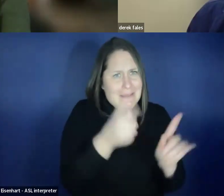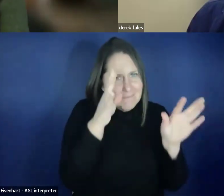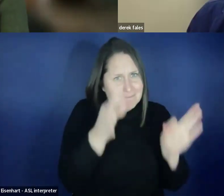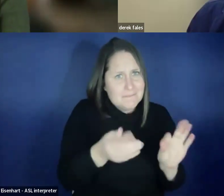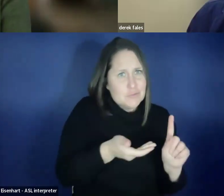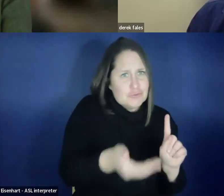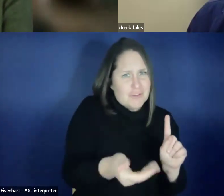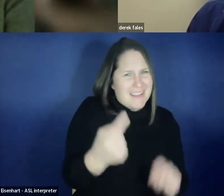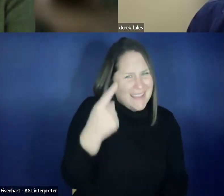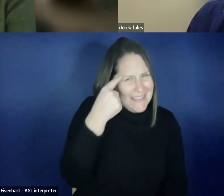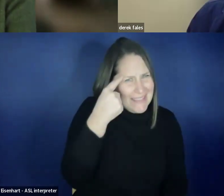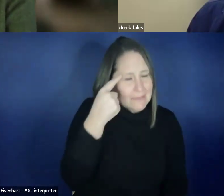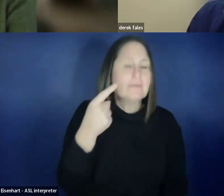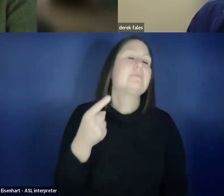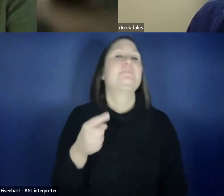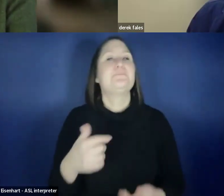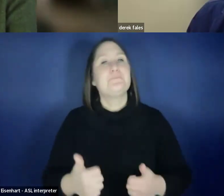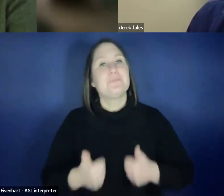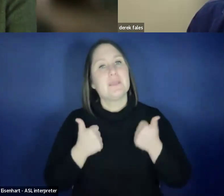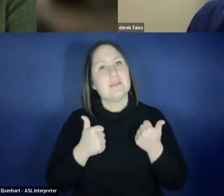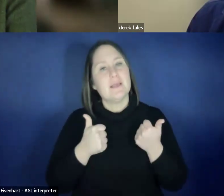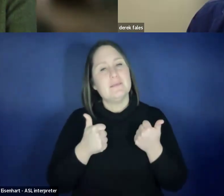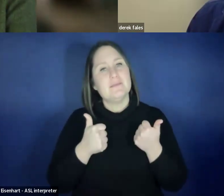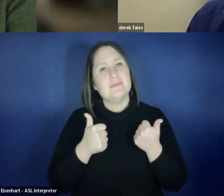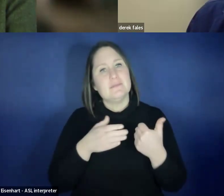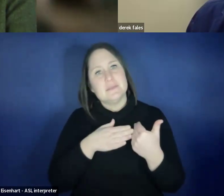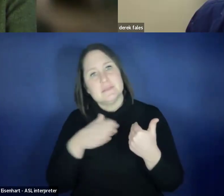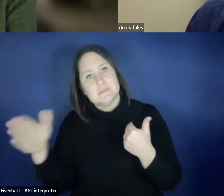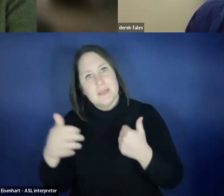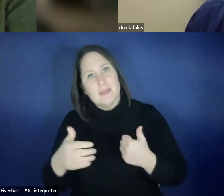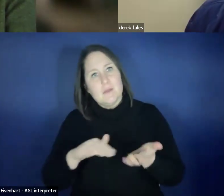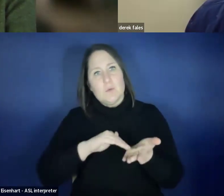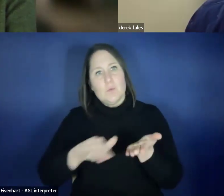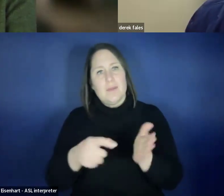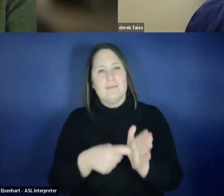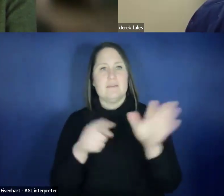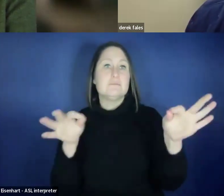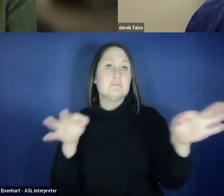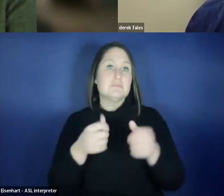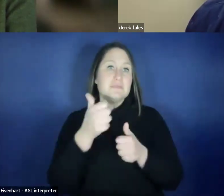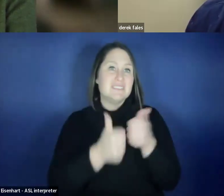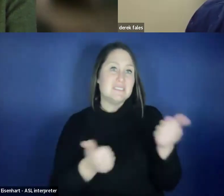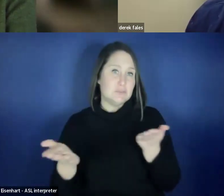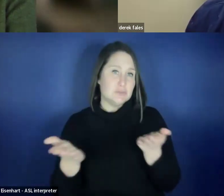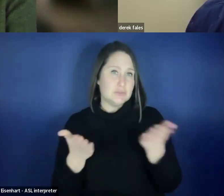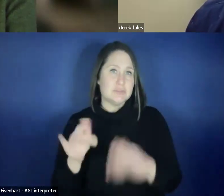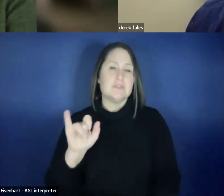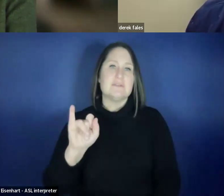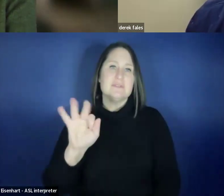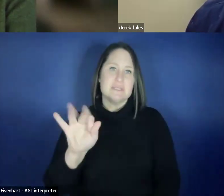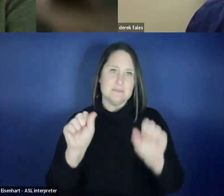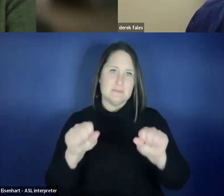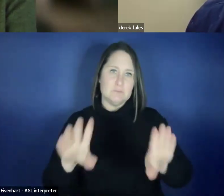Sure. So in the lifespan waiver, each service, we do have to describe whether or not that service can be